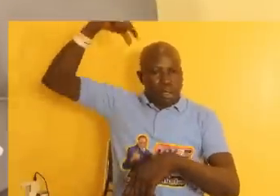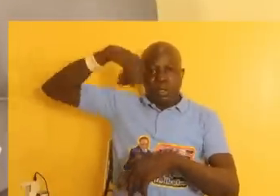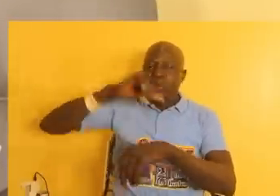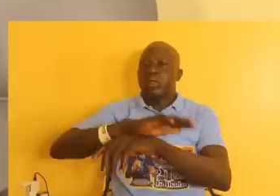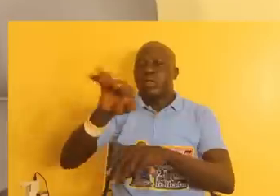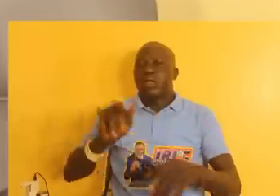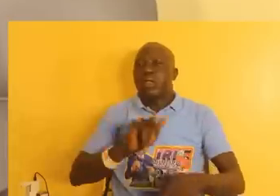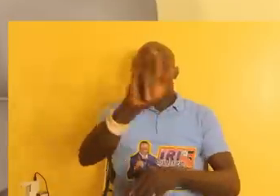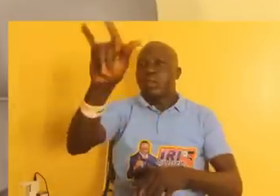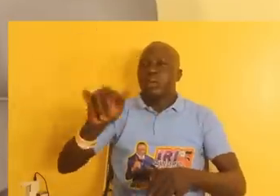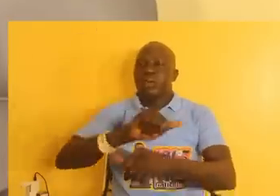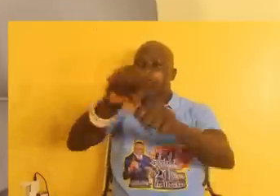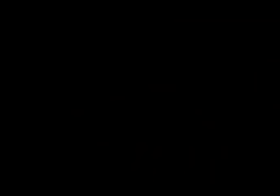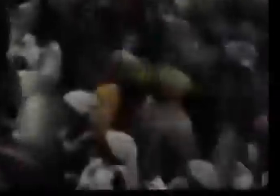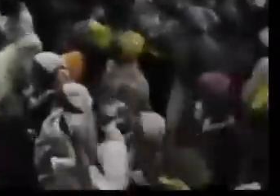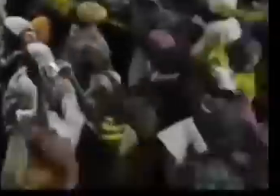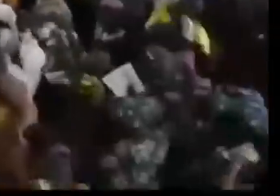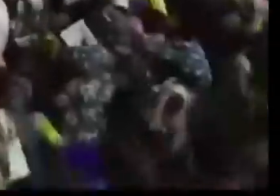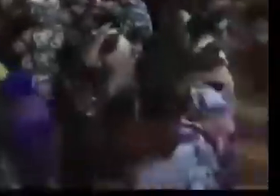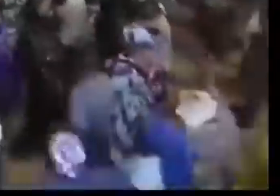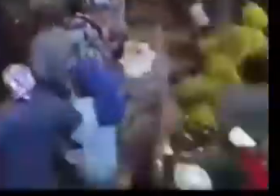Idiobi Airport area ni Ile Ibadan.